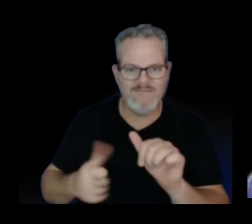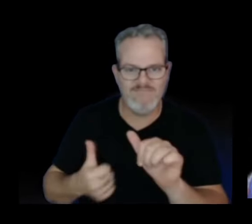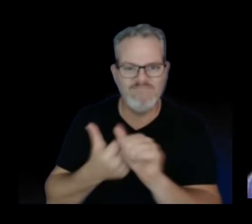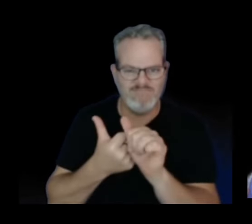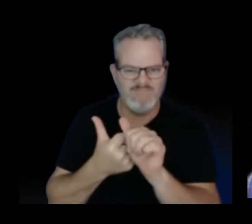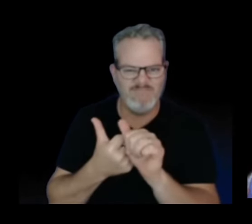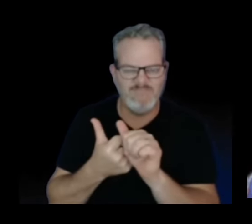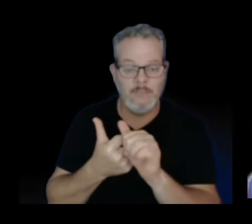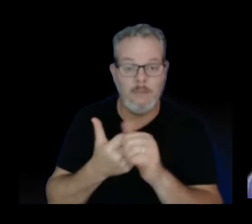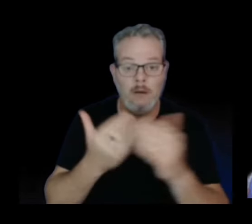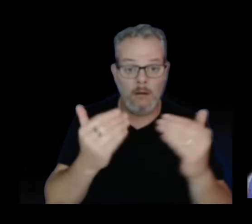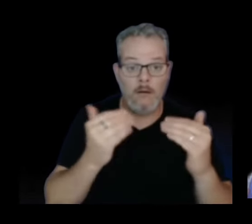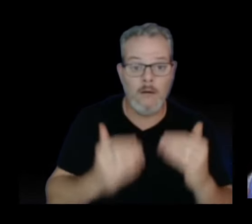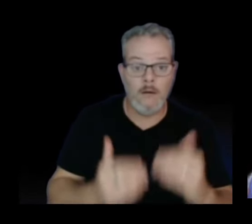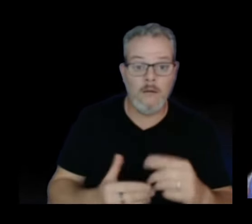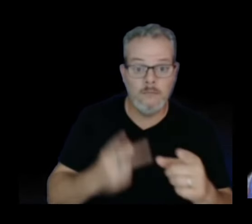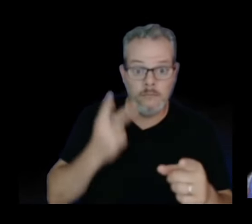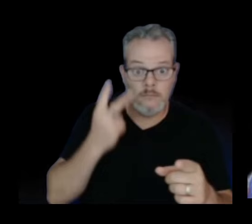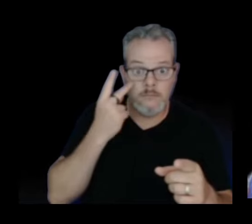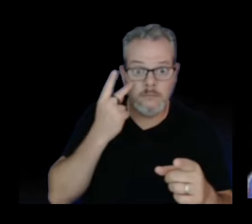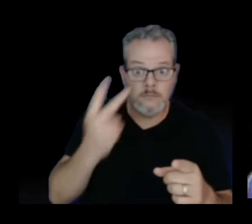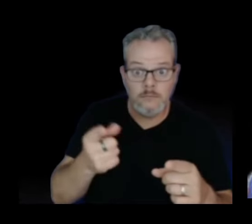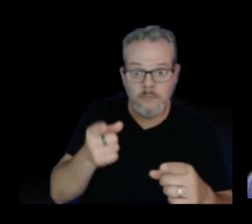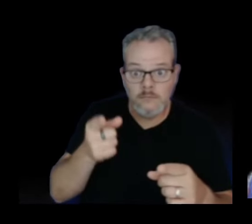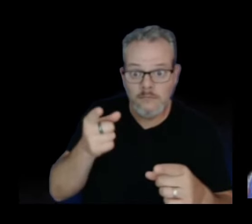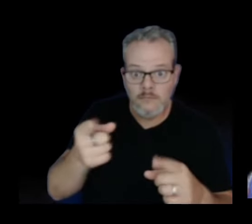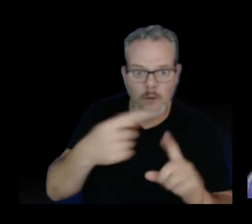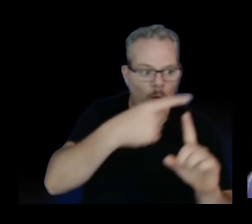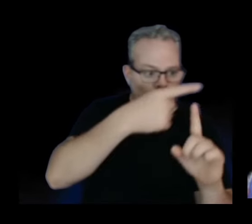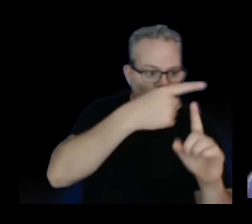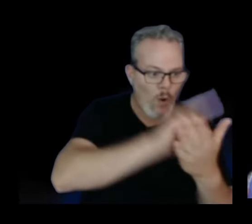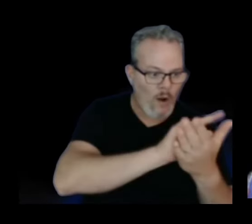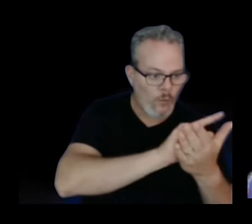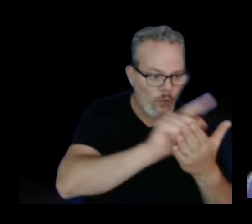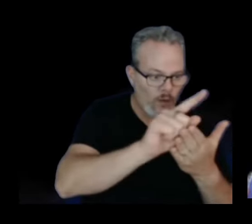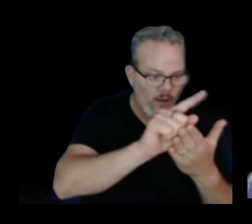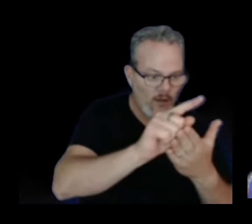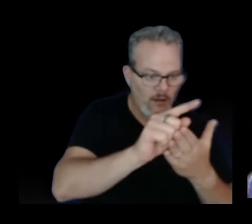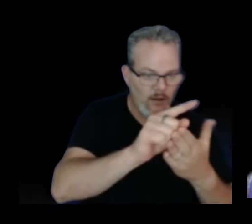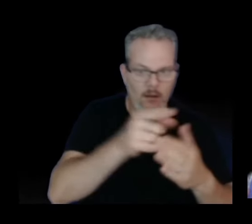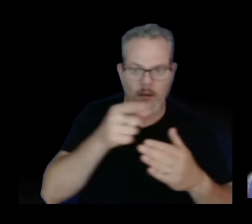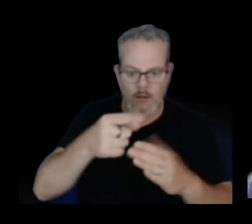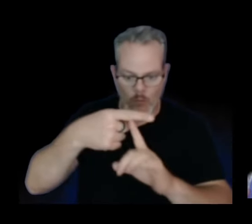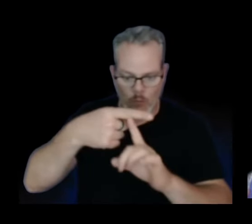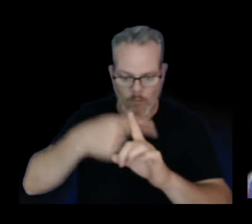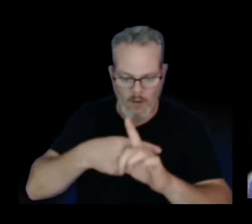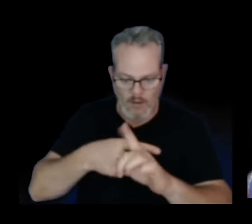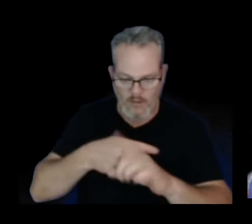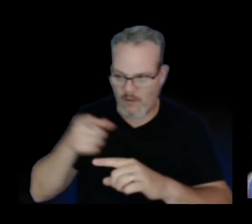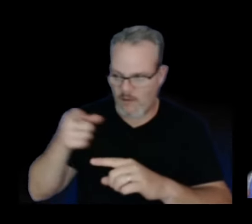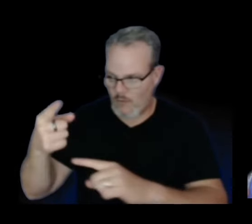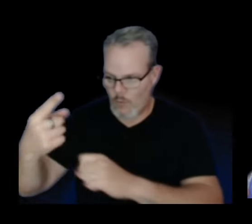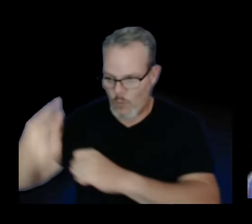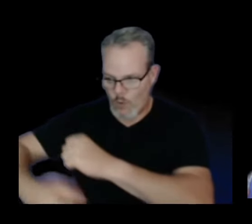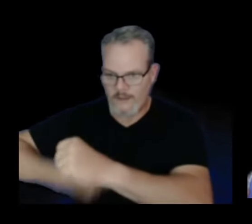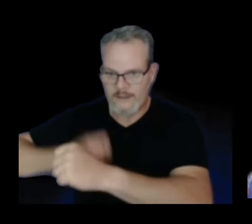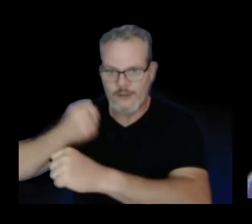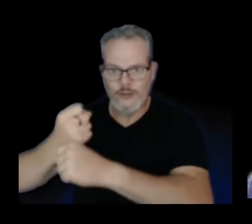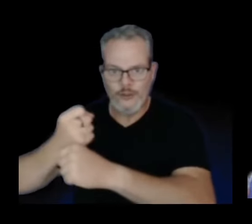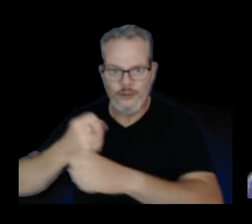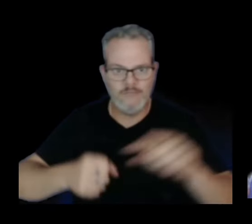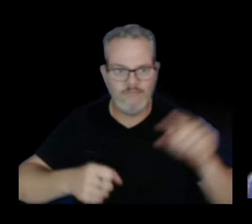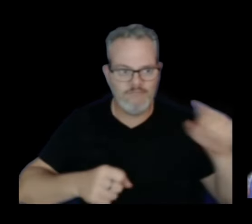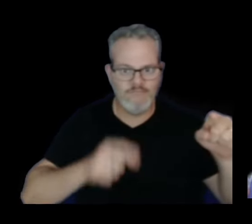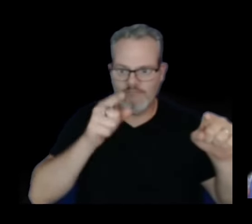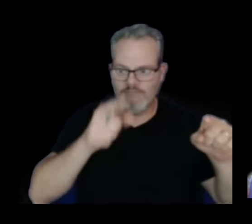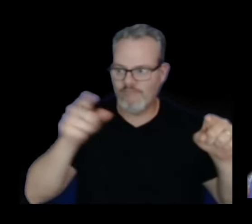we could look at the 1 week, 1 month, and 1 year Mauna Loa summit earthquake maps, which there's